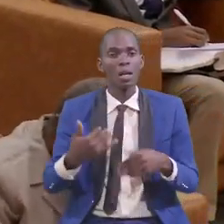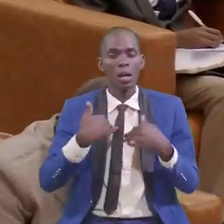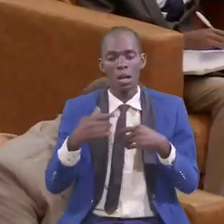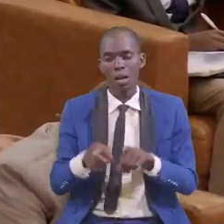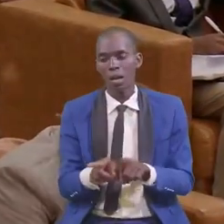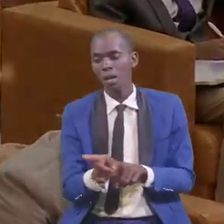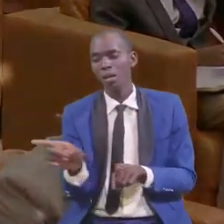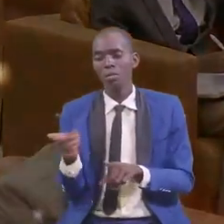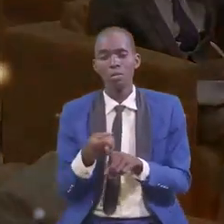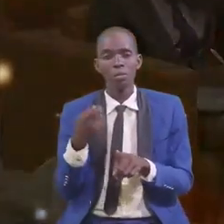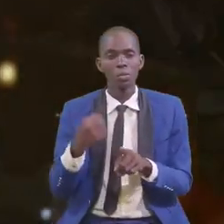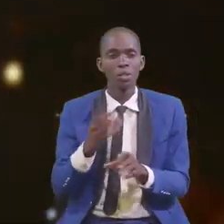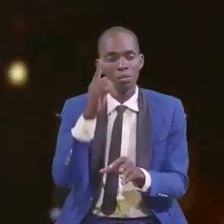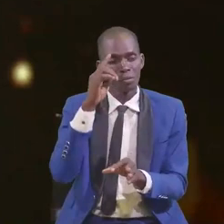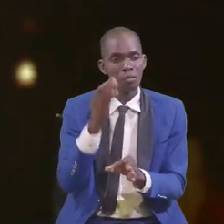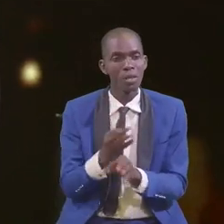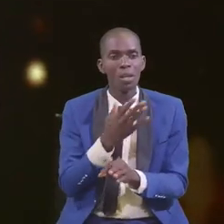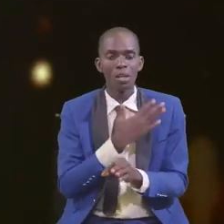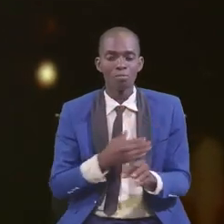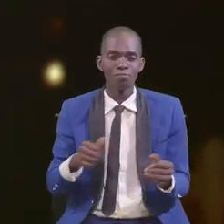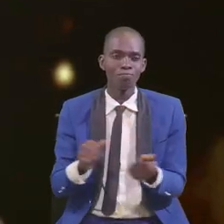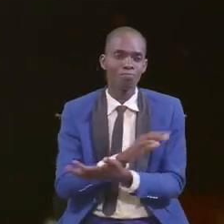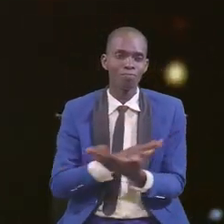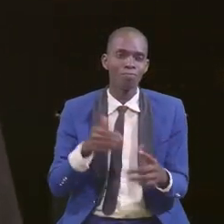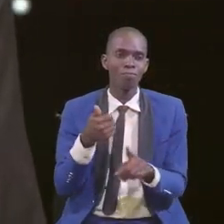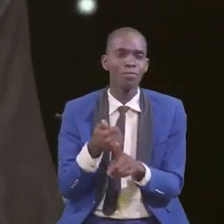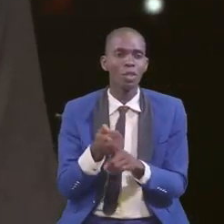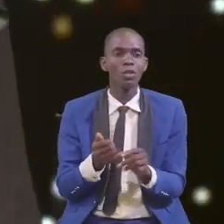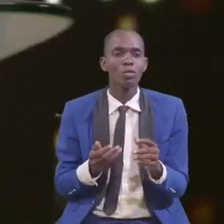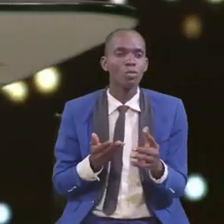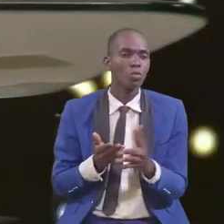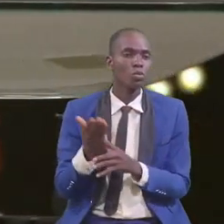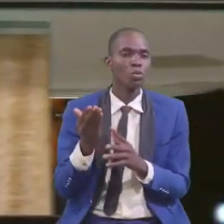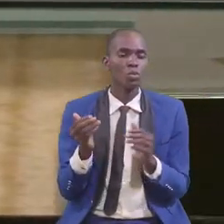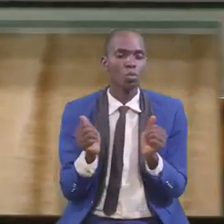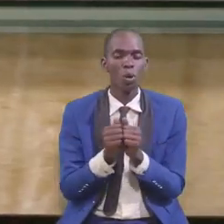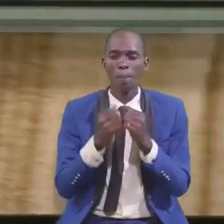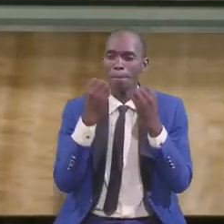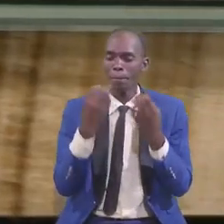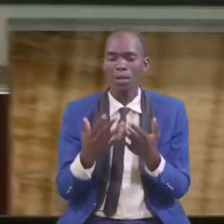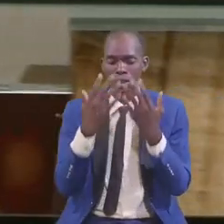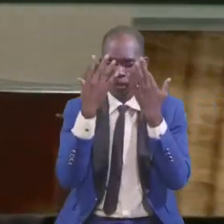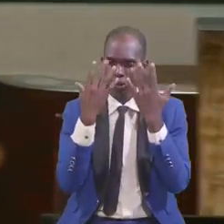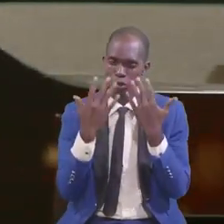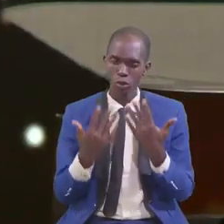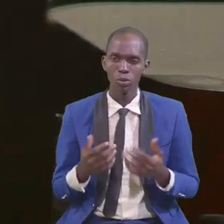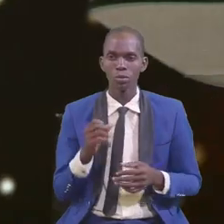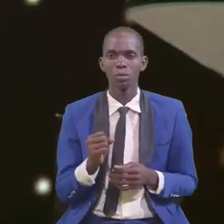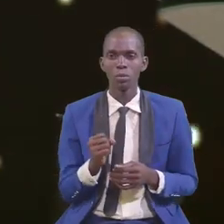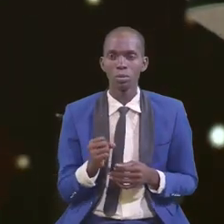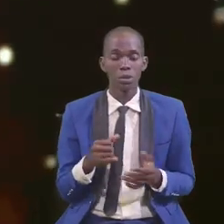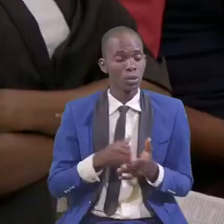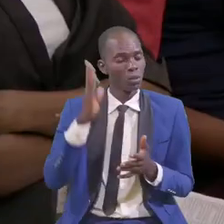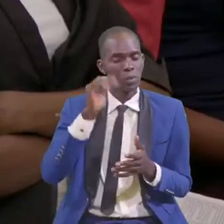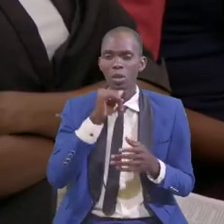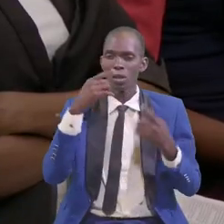from the faith and pierced themselves with many sorrows. It will not happen to